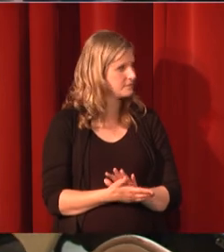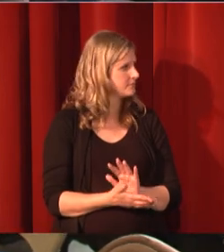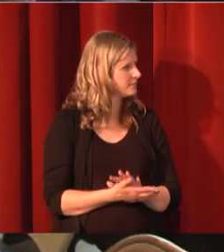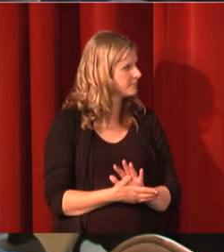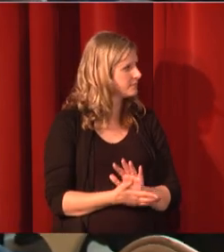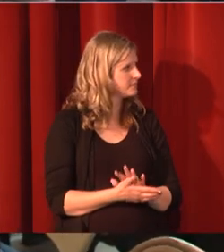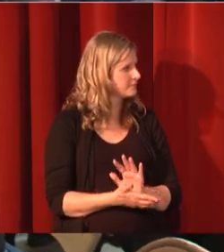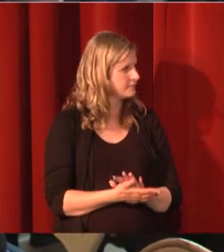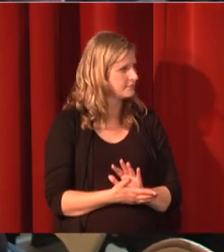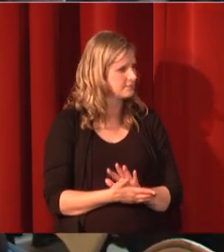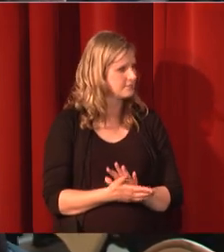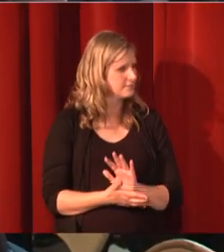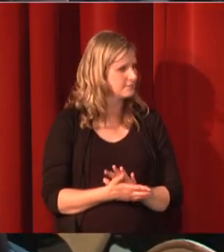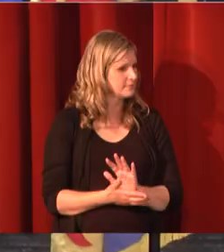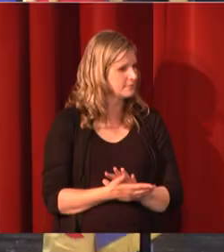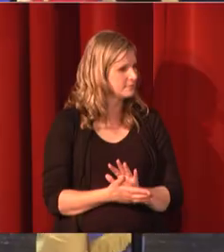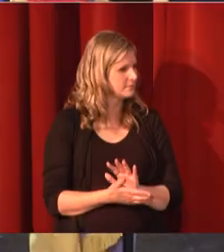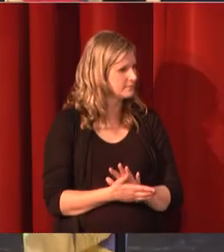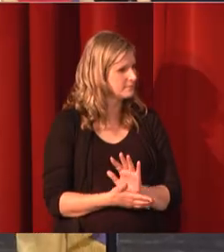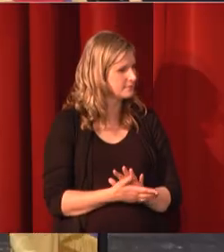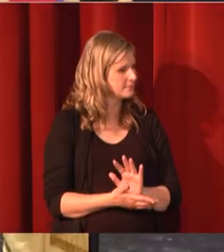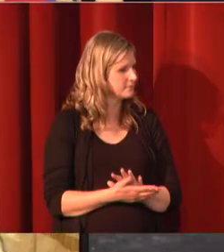thank you